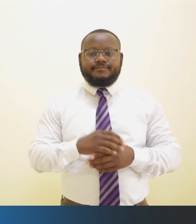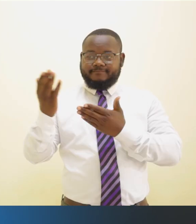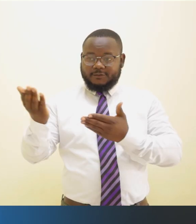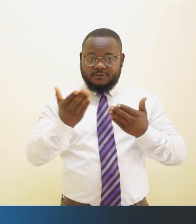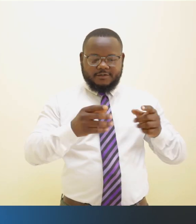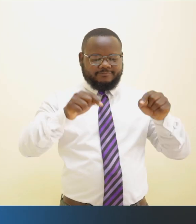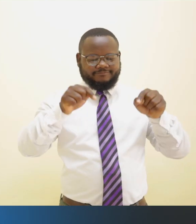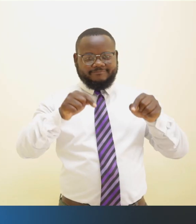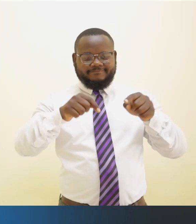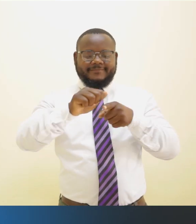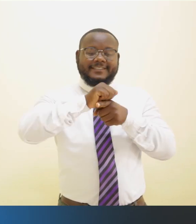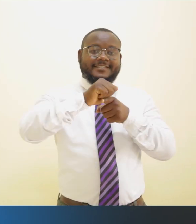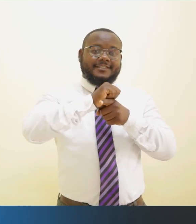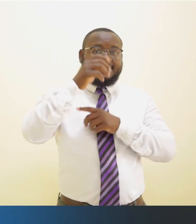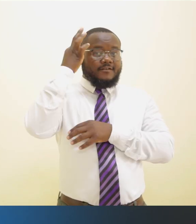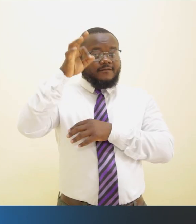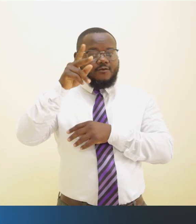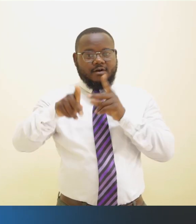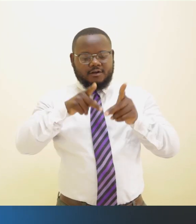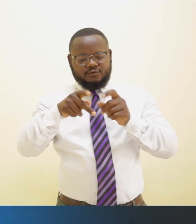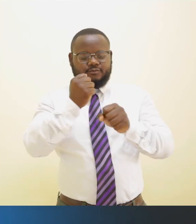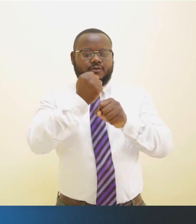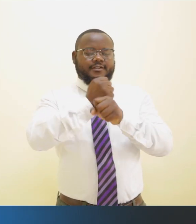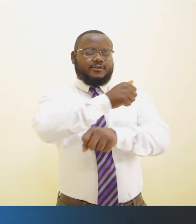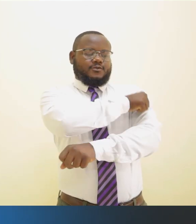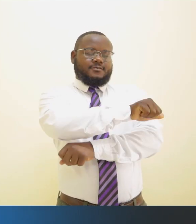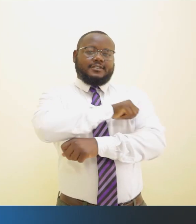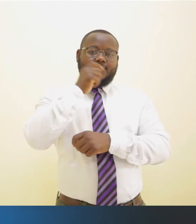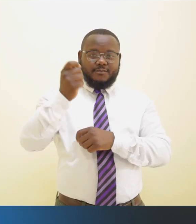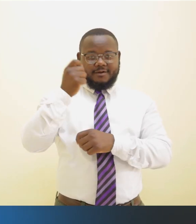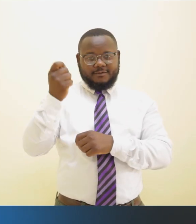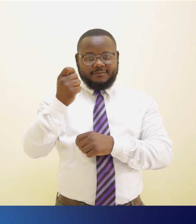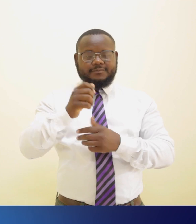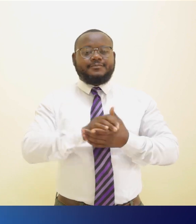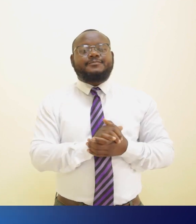Welcome to this training session for healthcare professionals in Malawi.